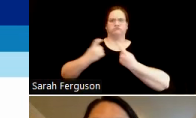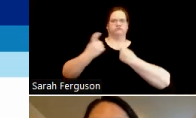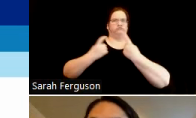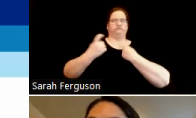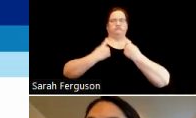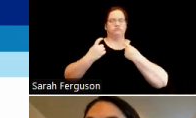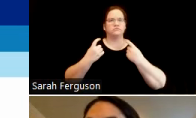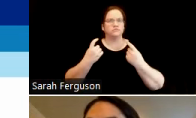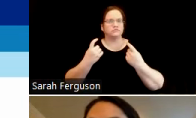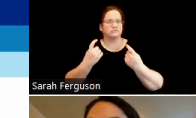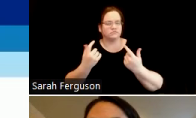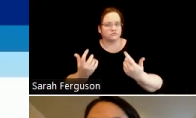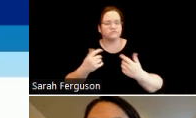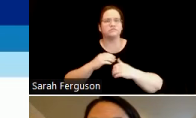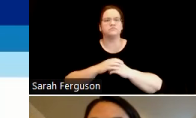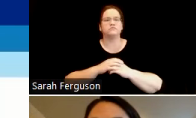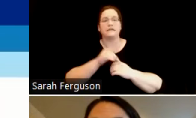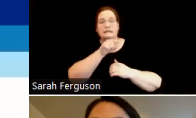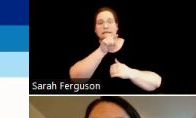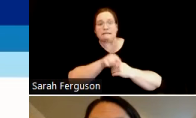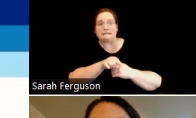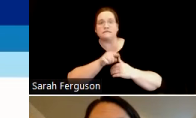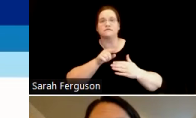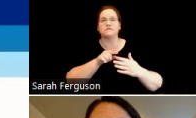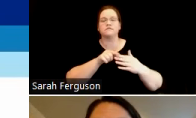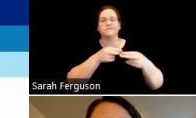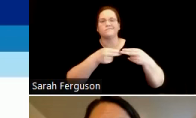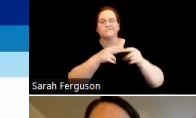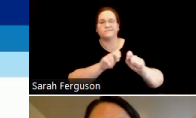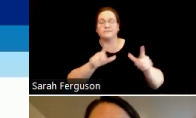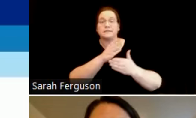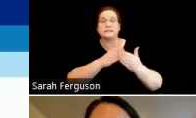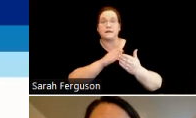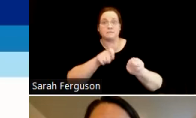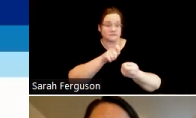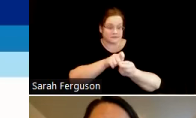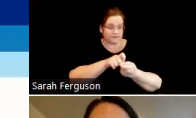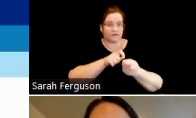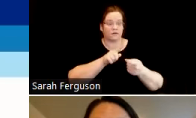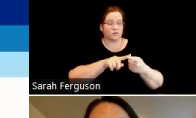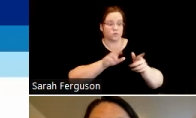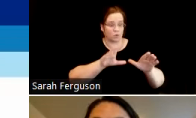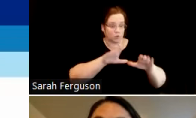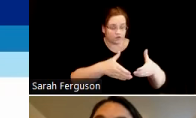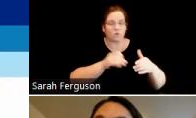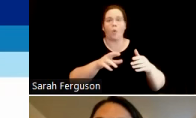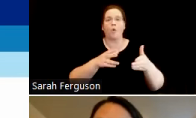families. Some are specific to the younger kids, some are really just generalized questions that we continue to hear